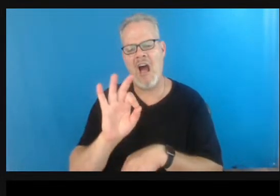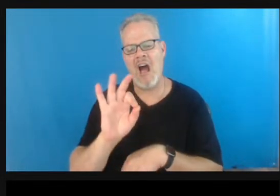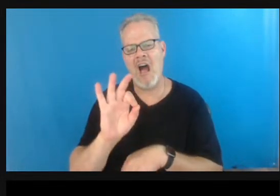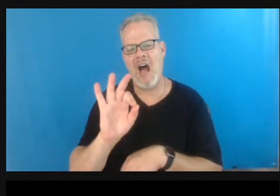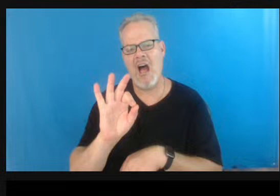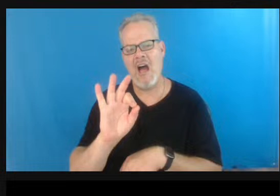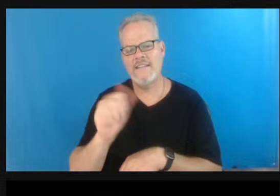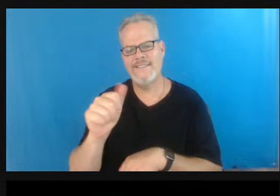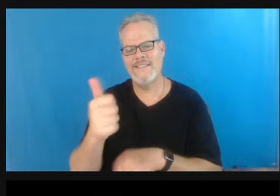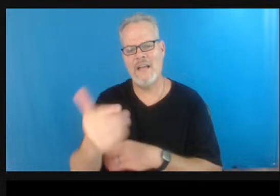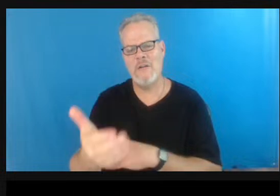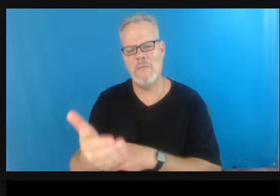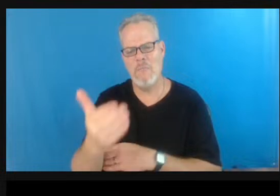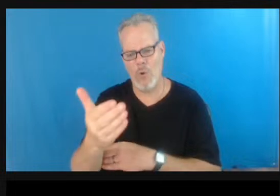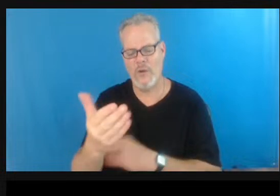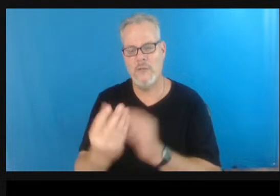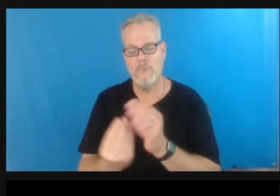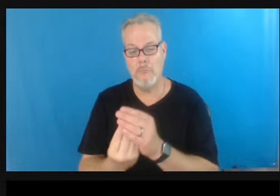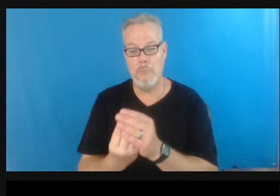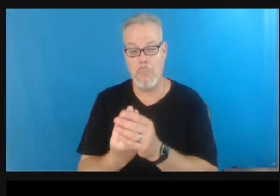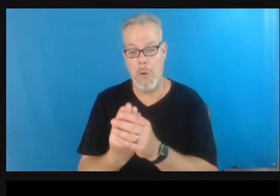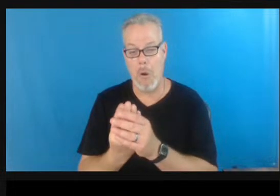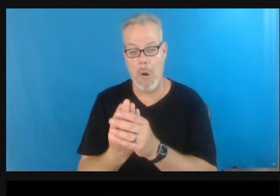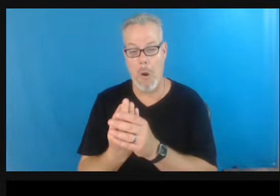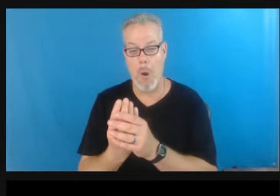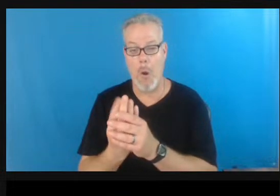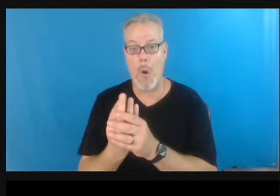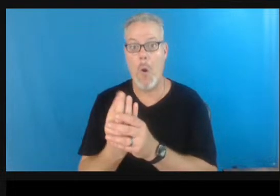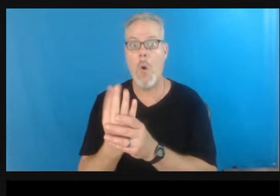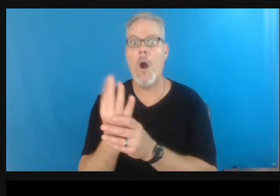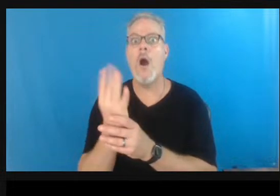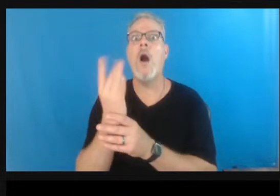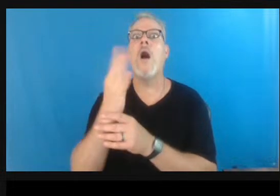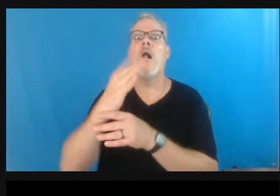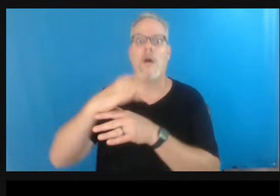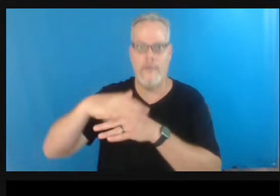lava flows spill out of the crater, or out of the vents into the crater.